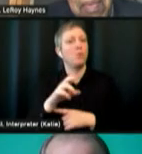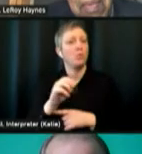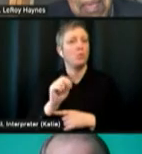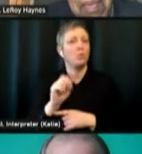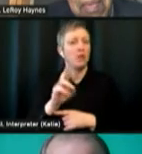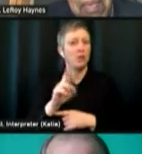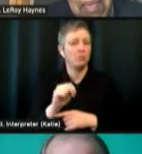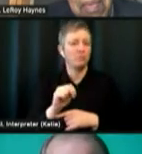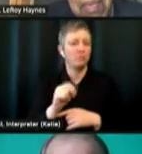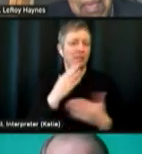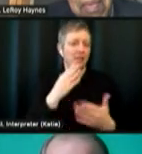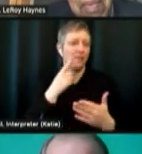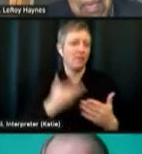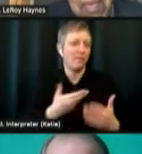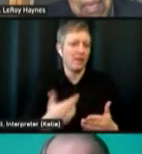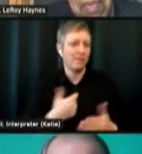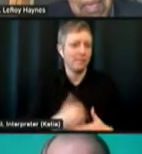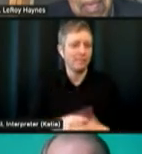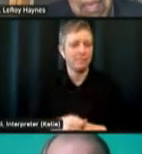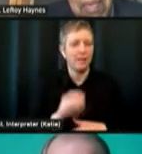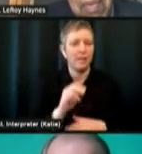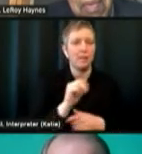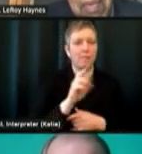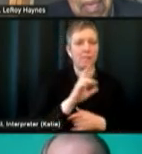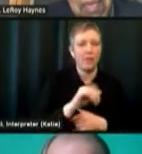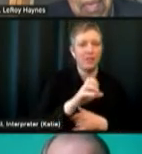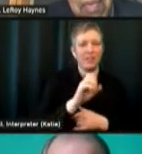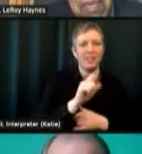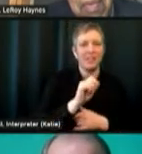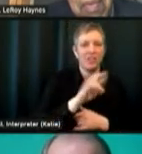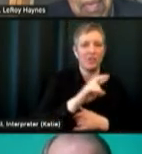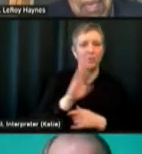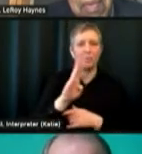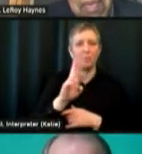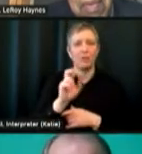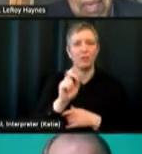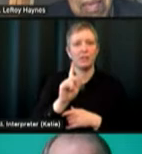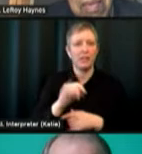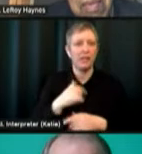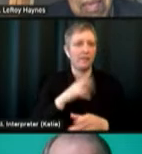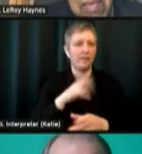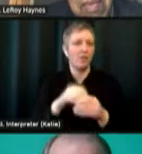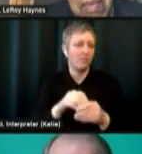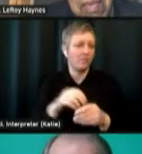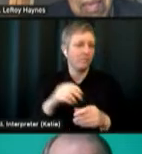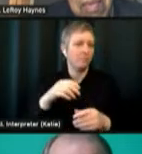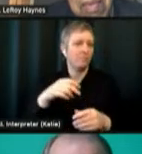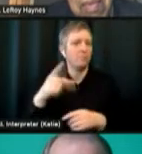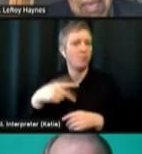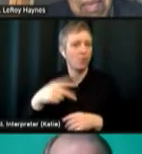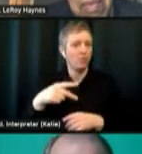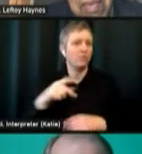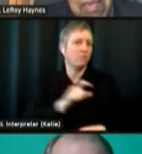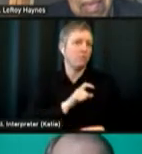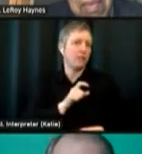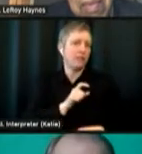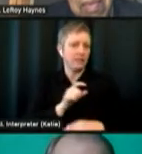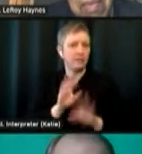Good evening, it's Mary Claire Buckley, and I work at the Portland Police Bureau. Thanks for the invite.